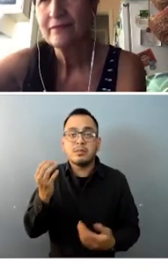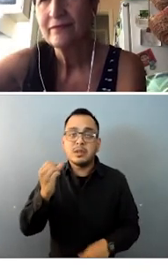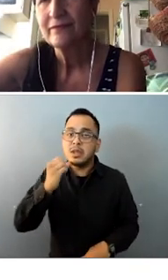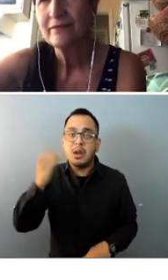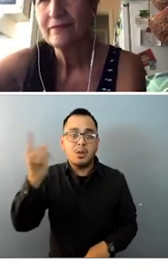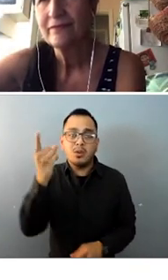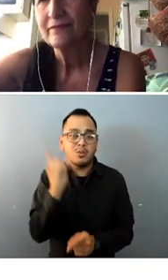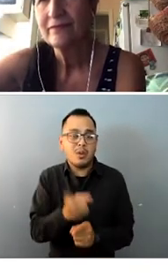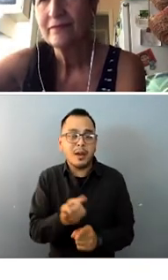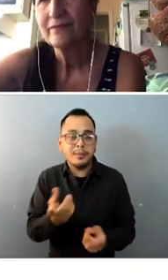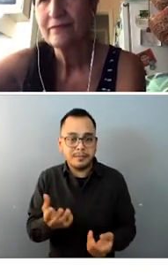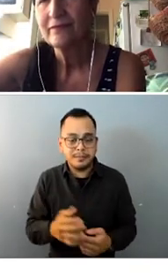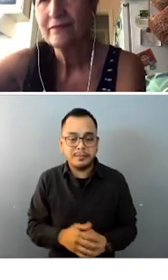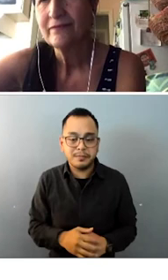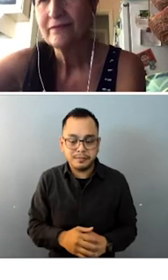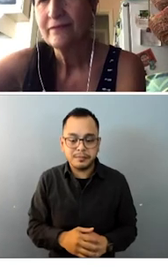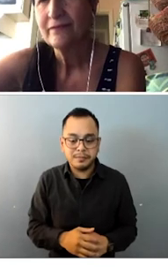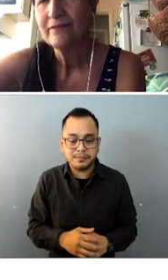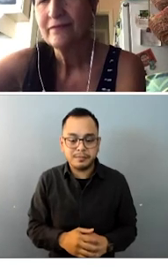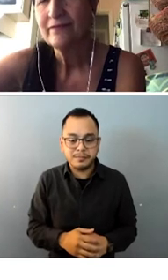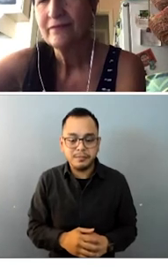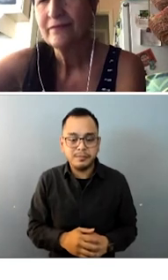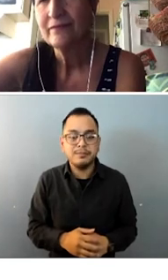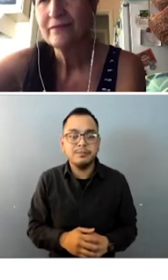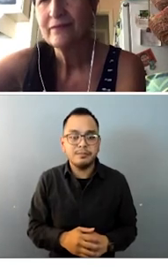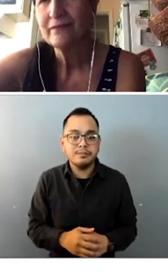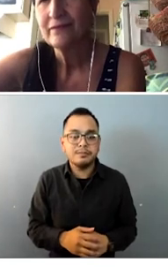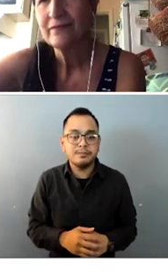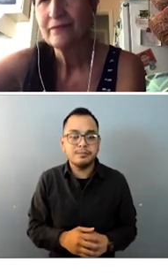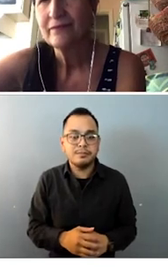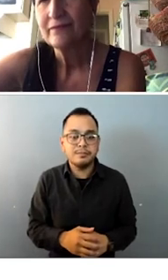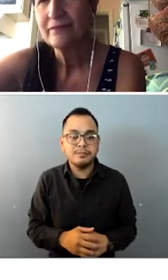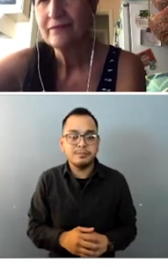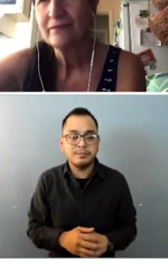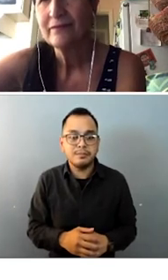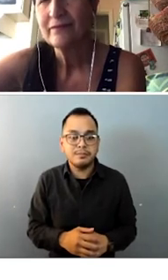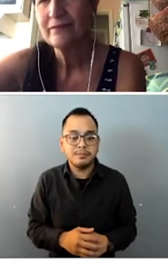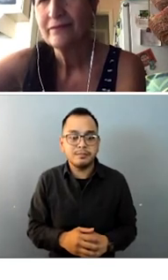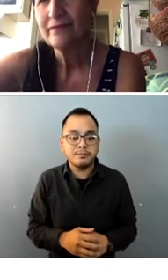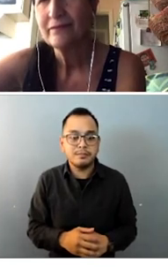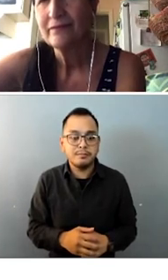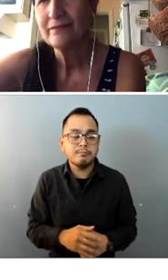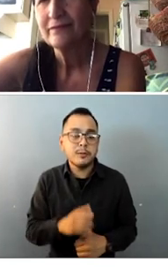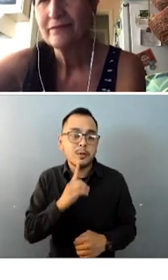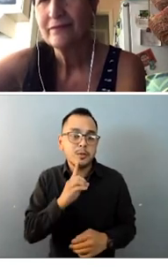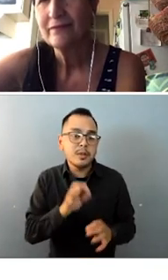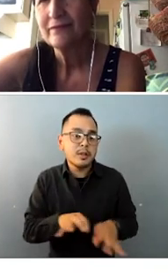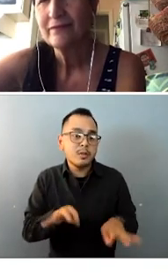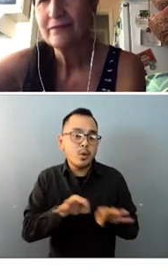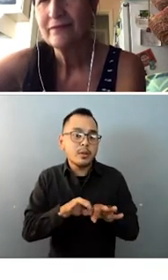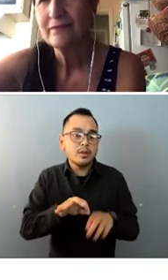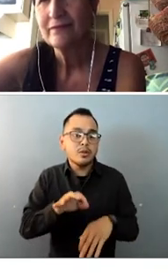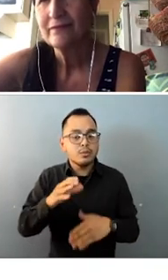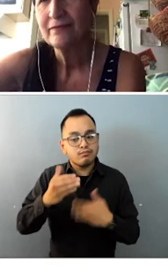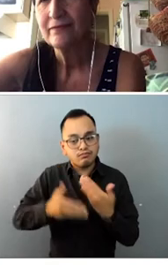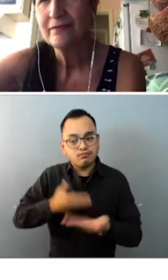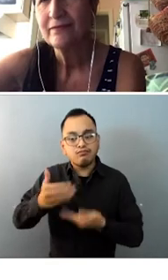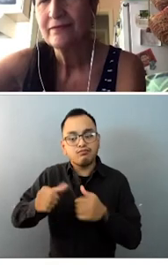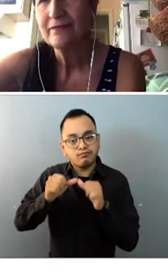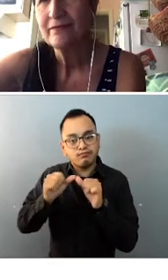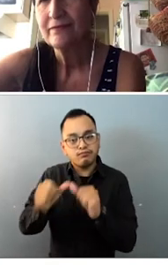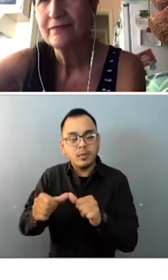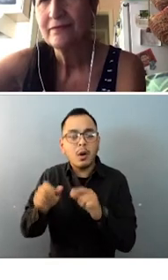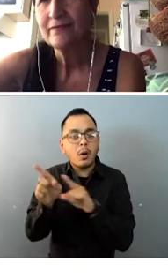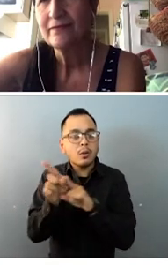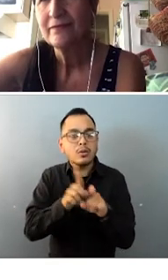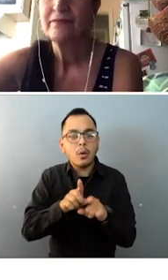get it right. And it's important to persist and also work to build